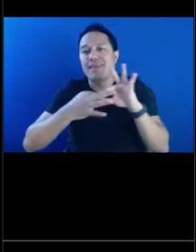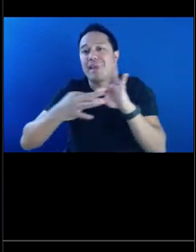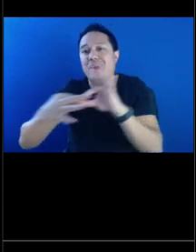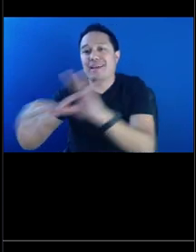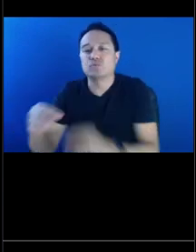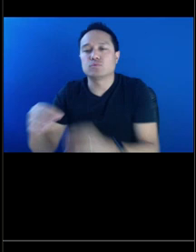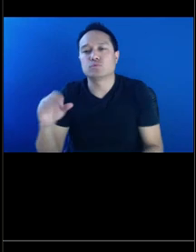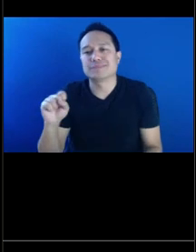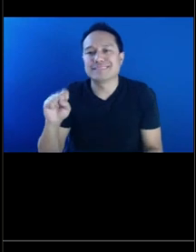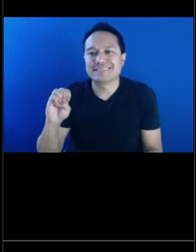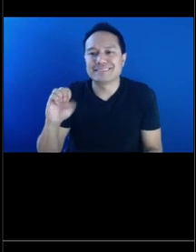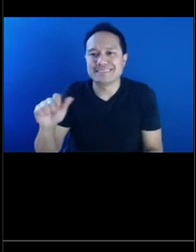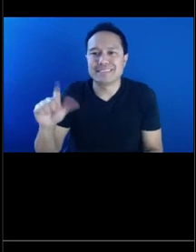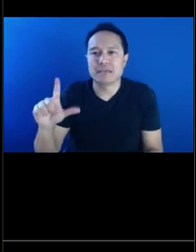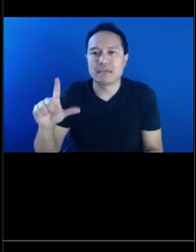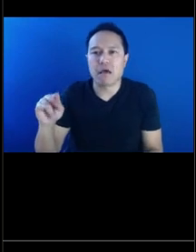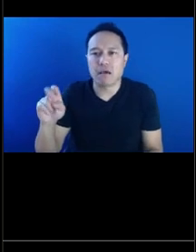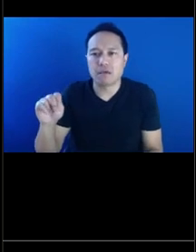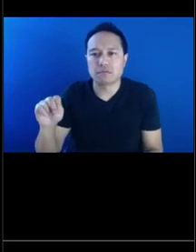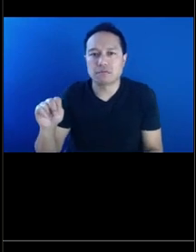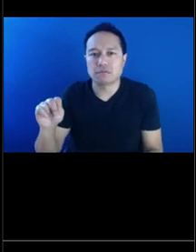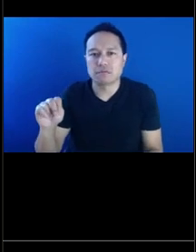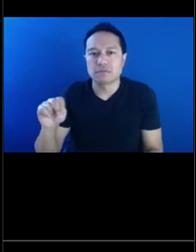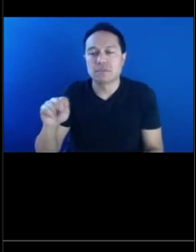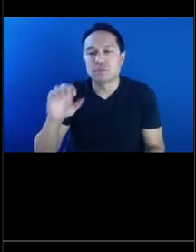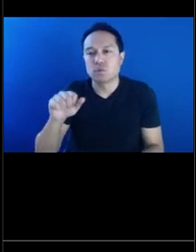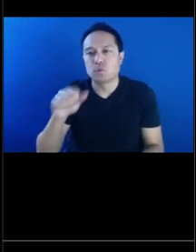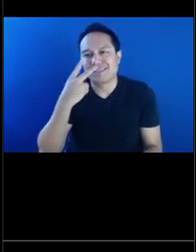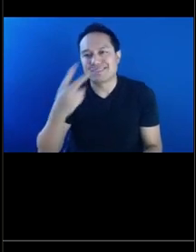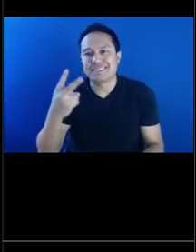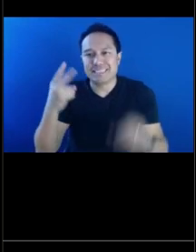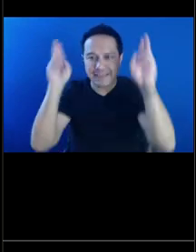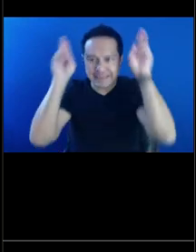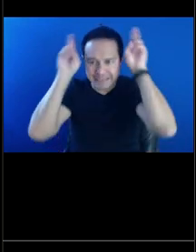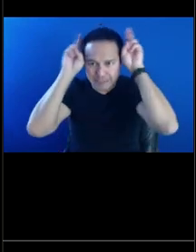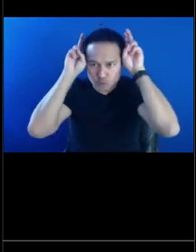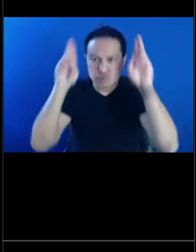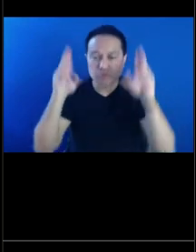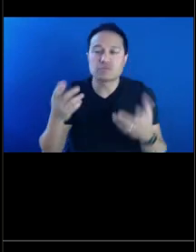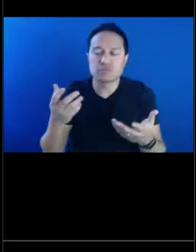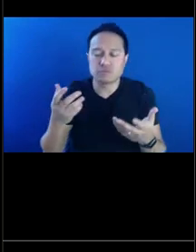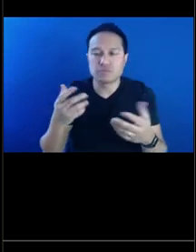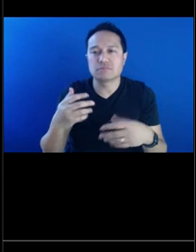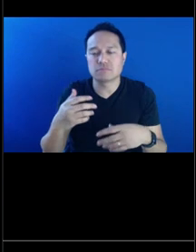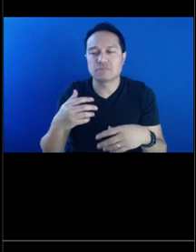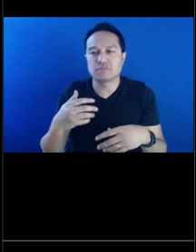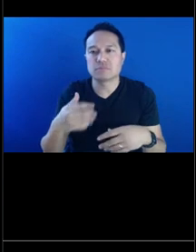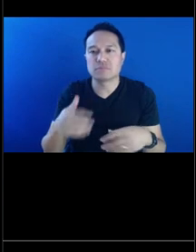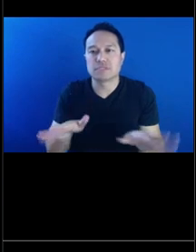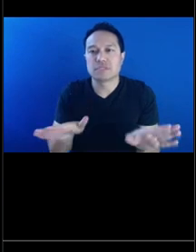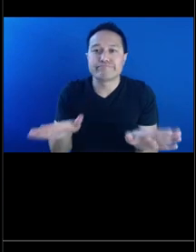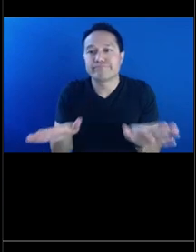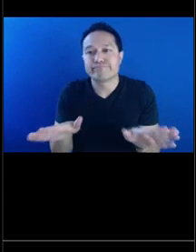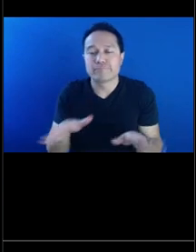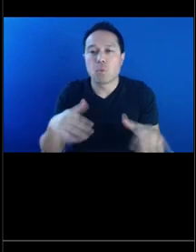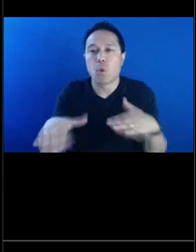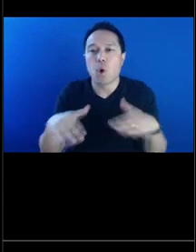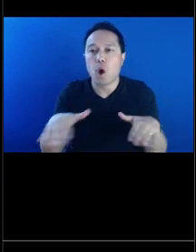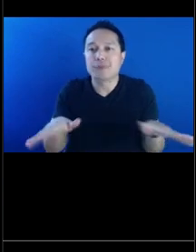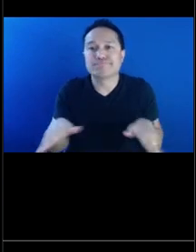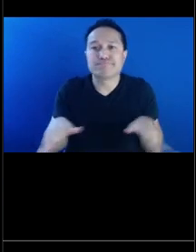of sea lions that like you can actually see little ears on, and they walk on their flippers a little more differently. Those are a